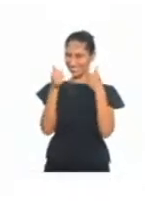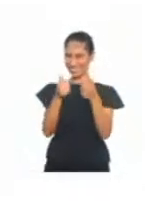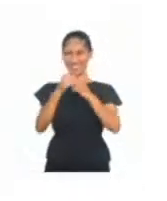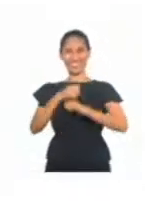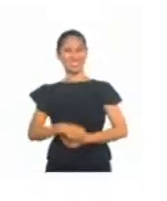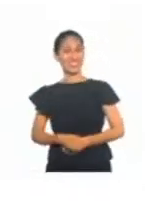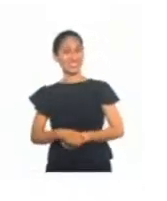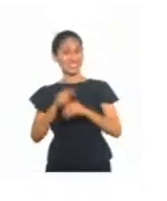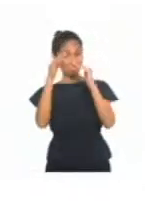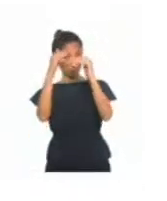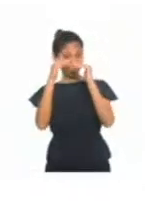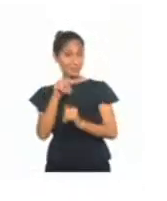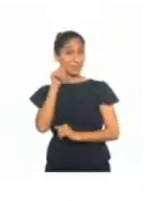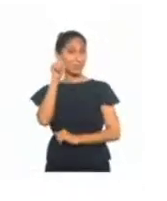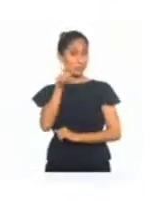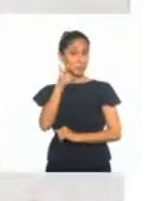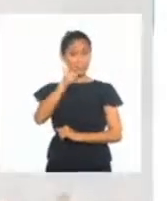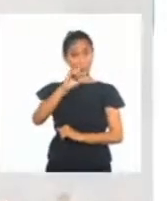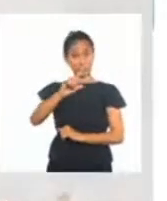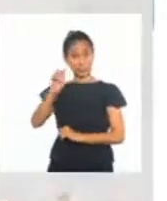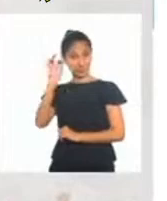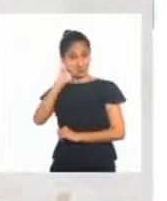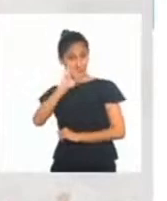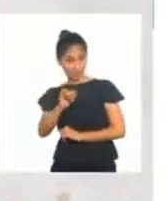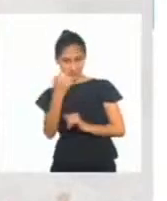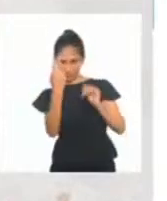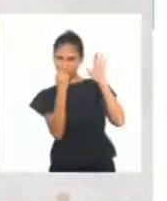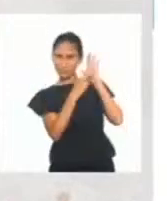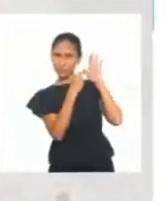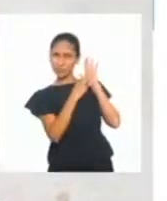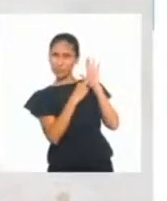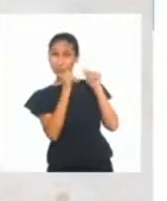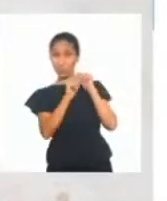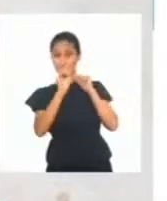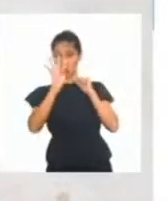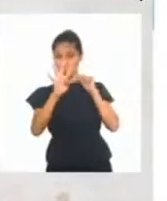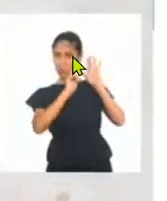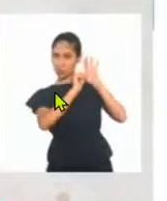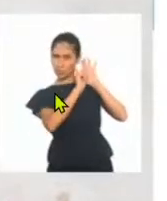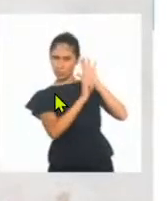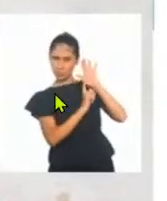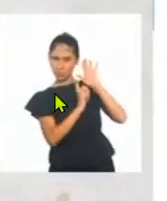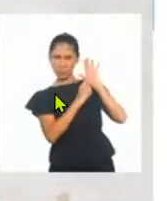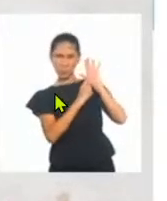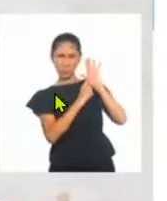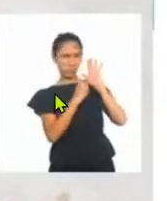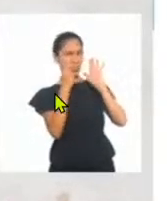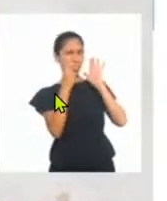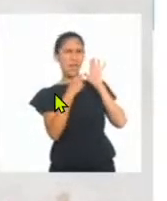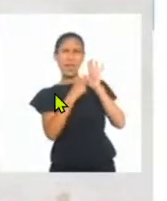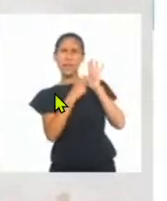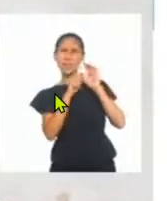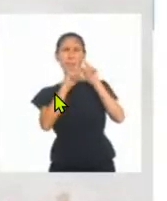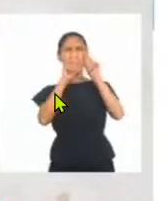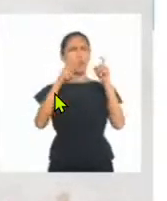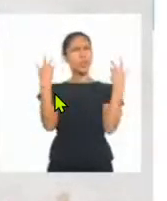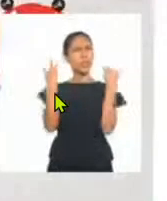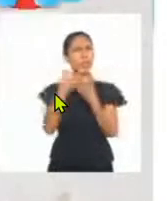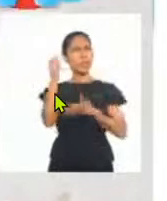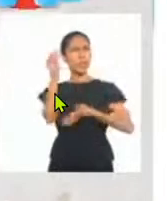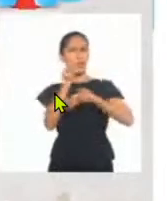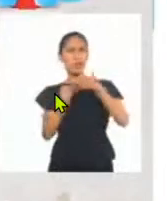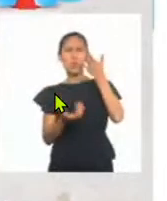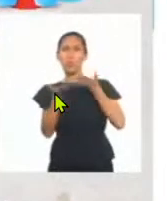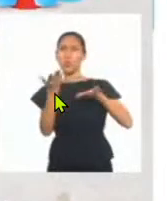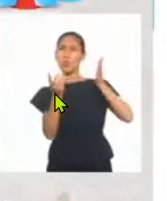Excellent, Sarina. It's your turn, Iyari. Look at picture number 4. Son frescos Which y deliciosos. Which picture represents